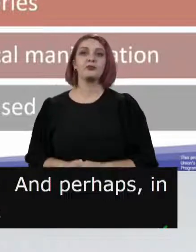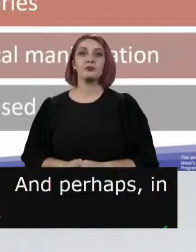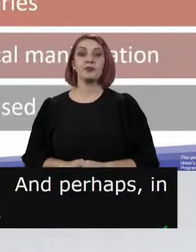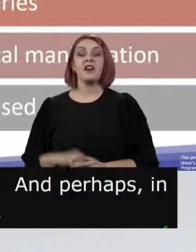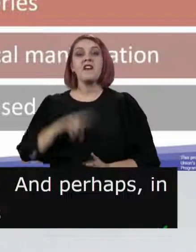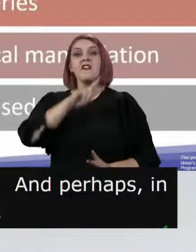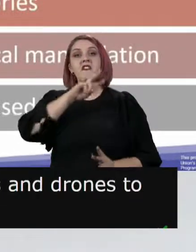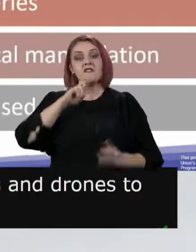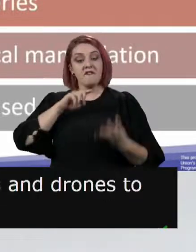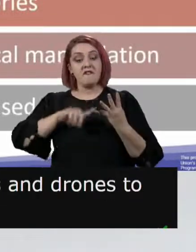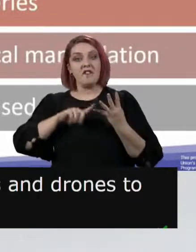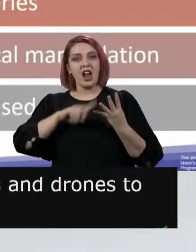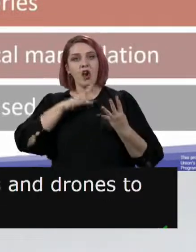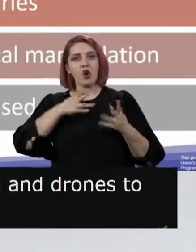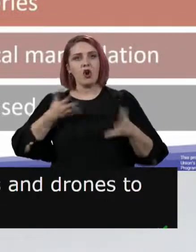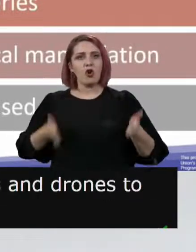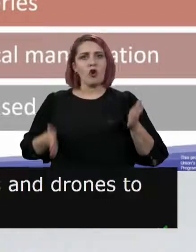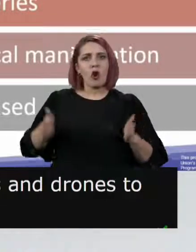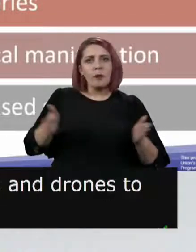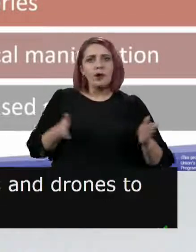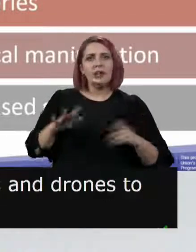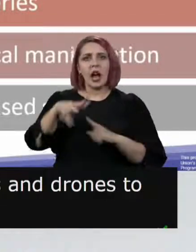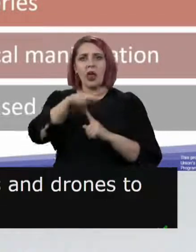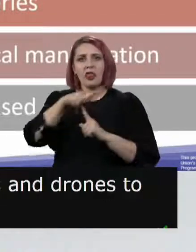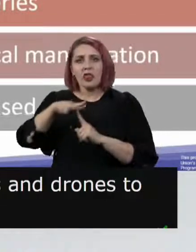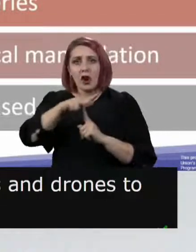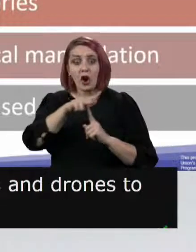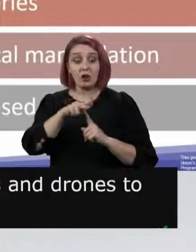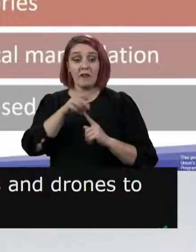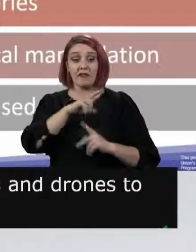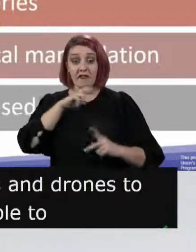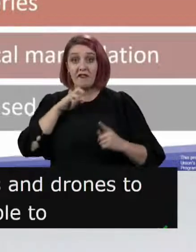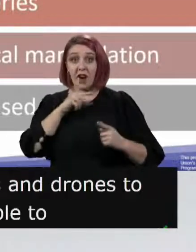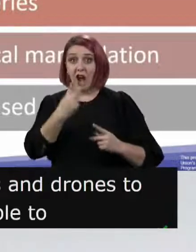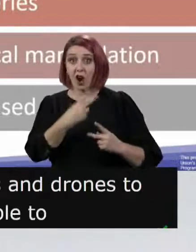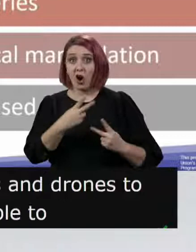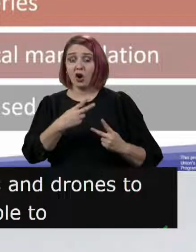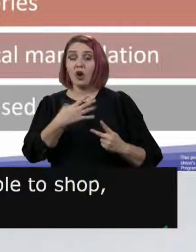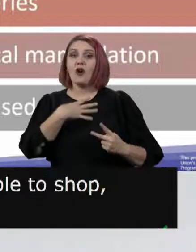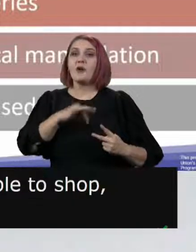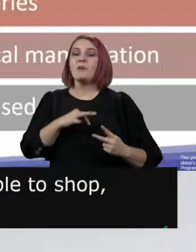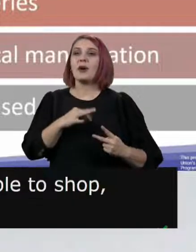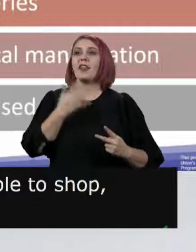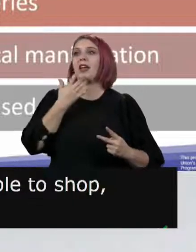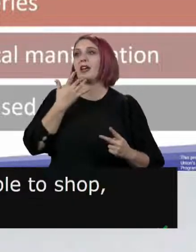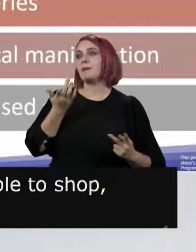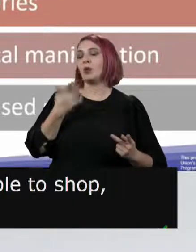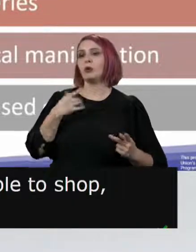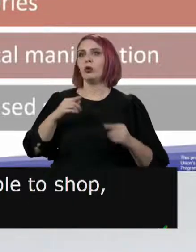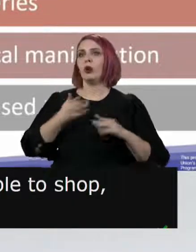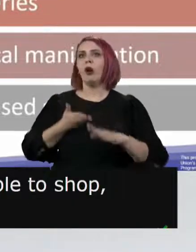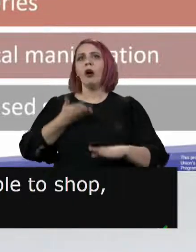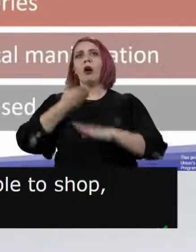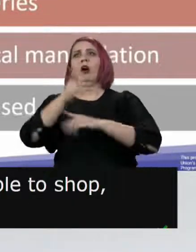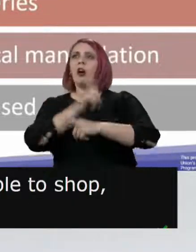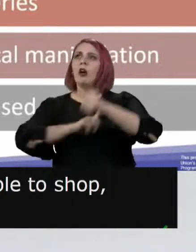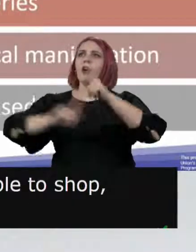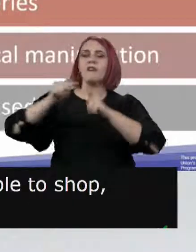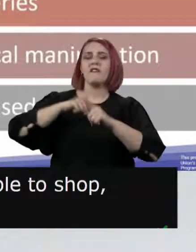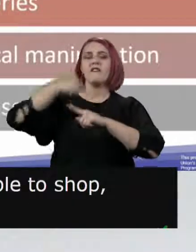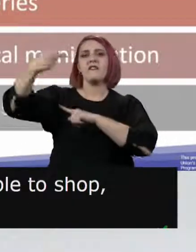as not being able to shop, where things can be delivered to our homes. But in practice,